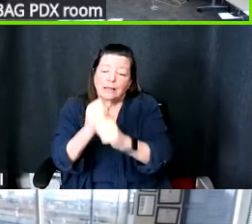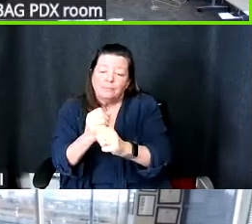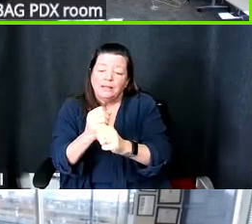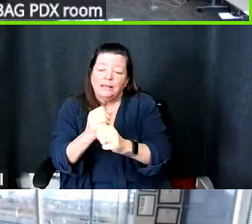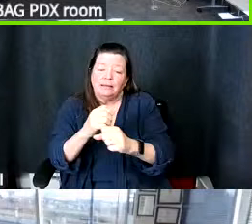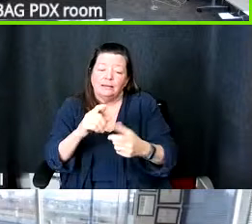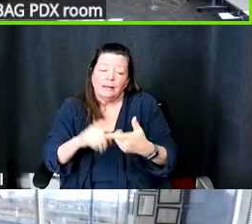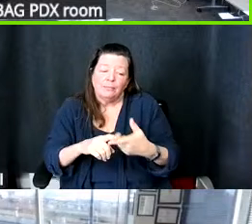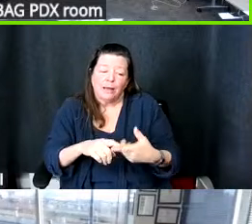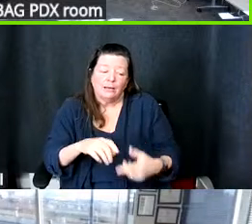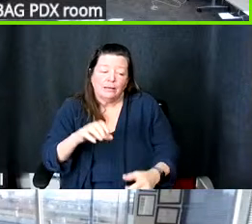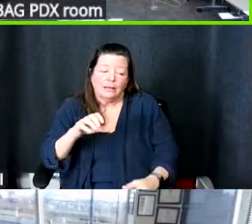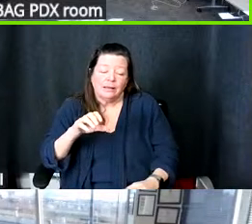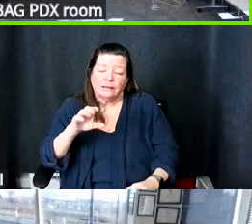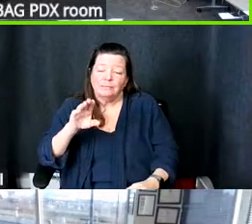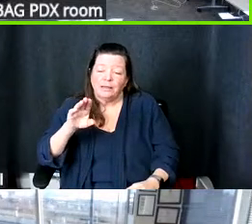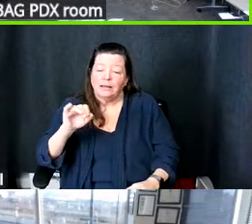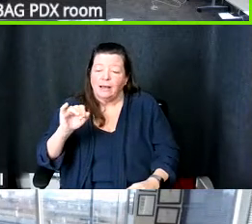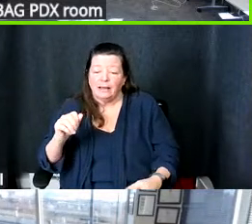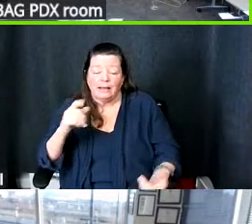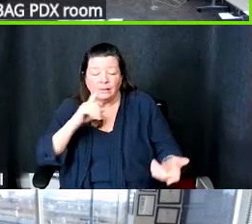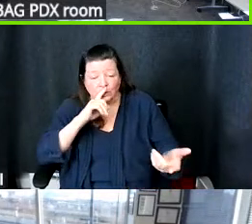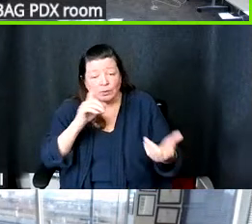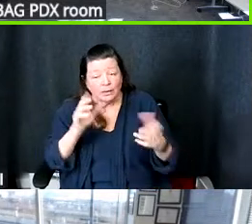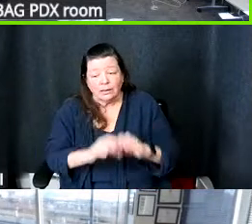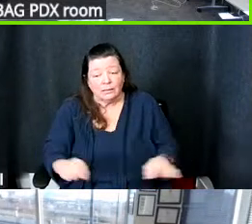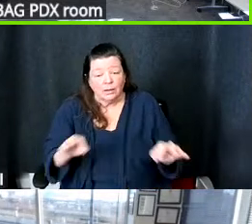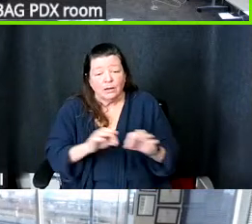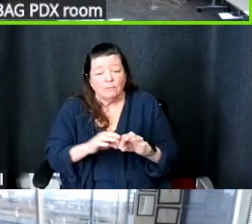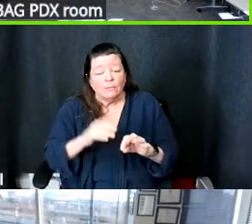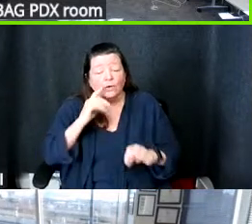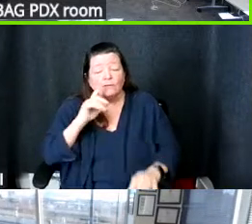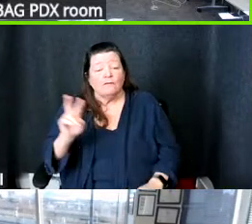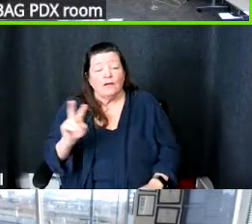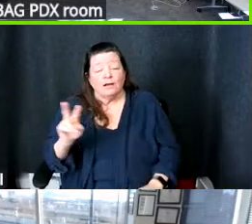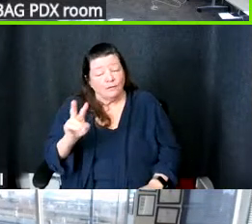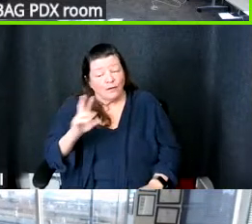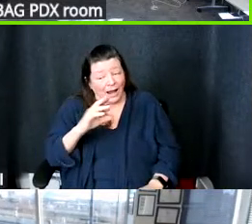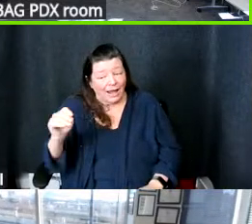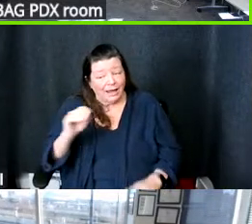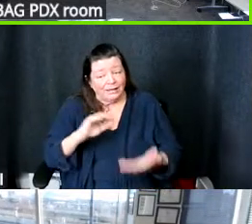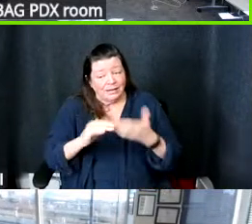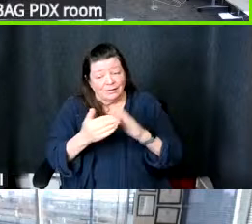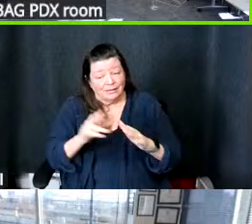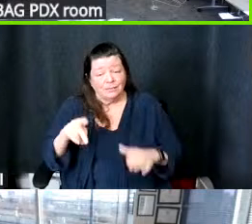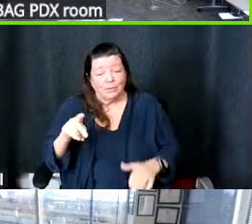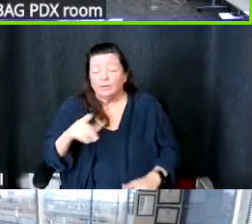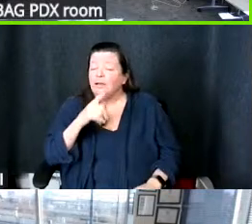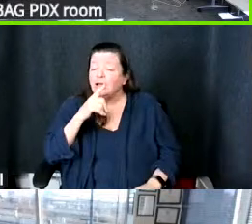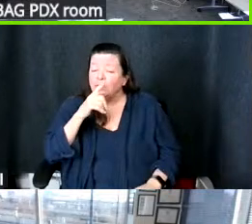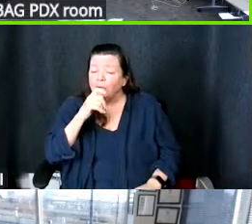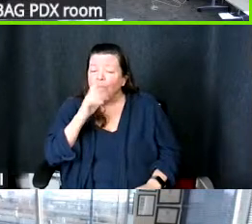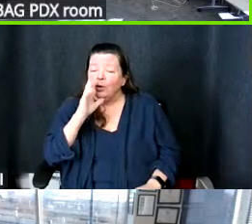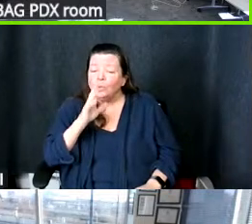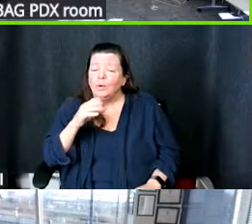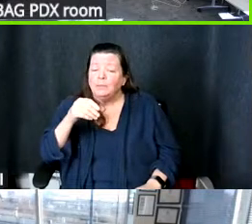going to be especially important to Vancouver and the city of Portland, and who's going to be paying for